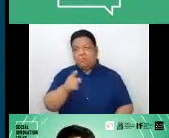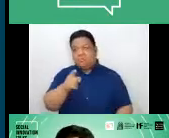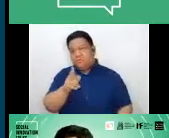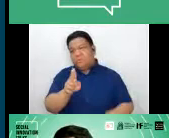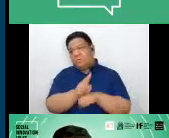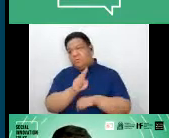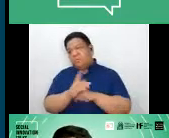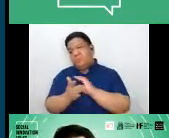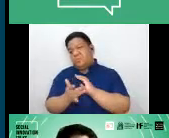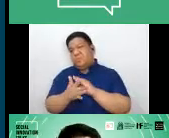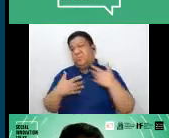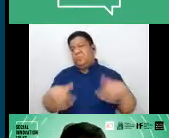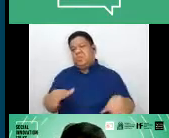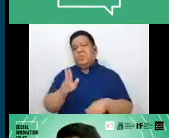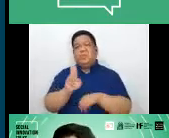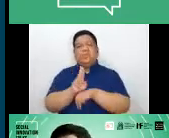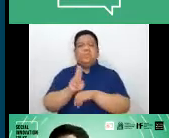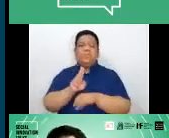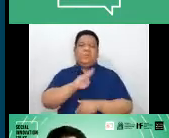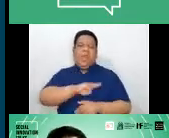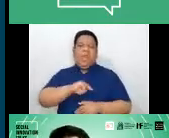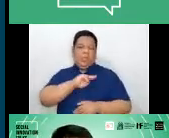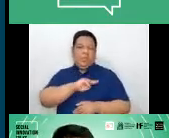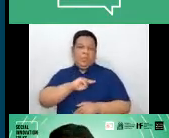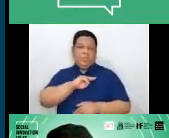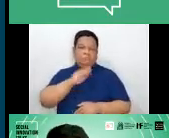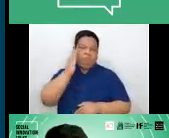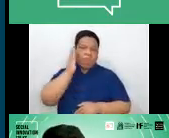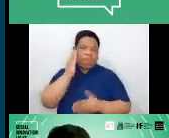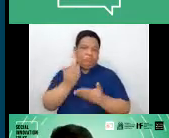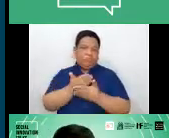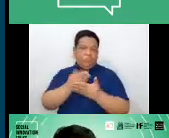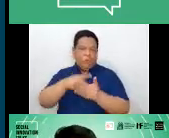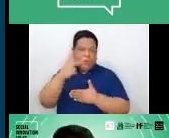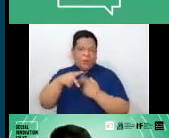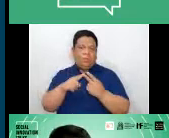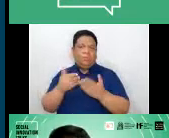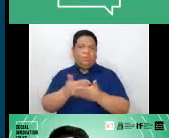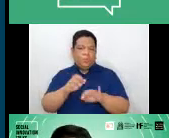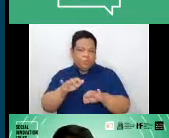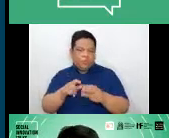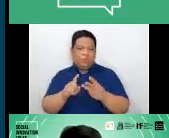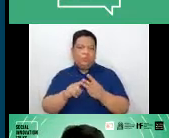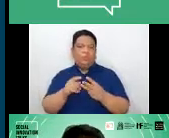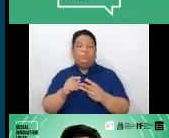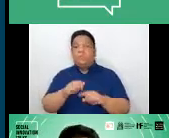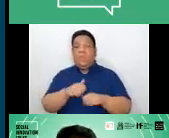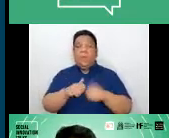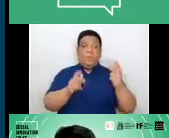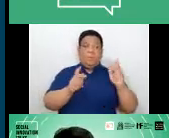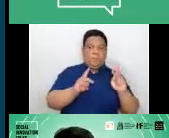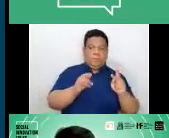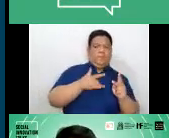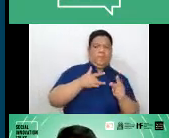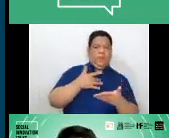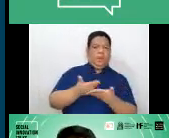this technology is second nature. It's natural to learn new programs, new video games, new computers, just like that. But for other people, it's new. And